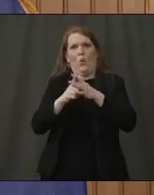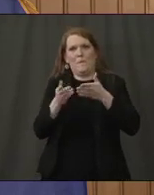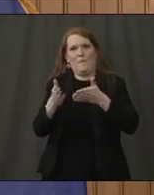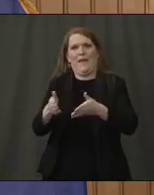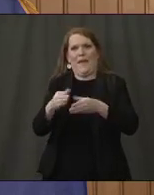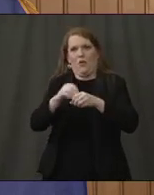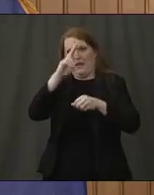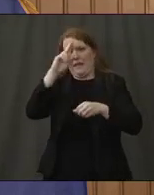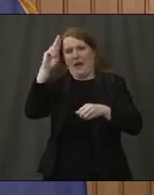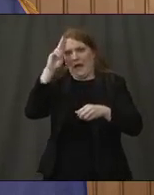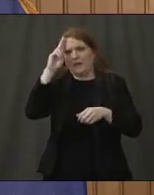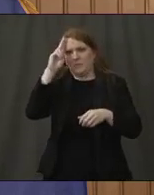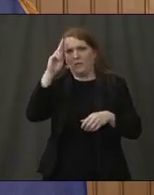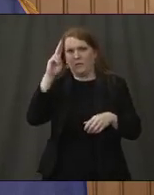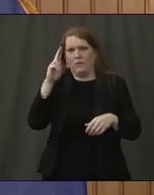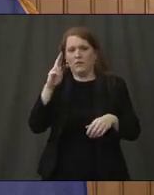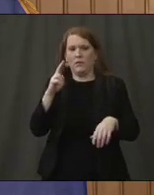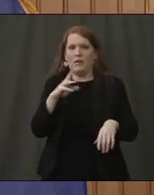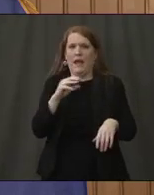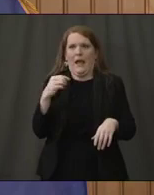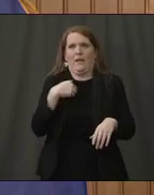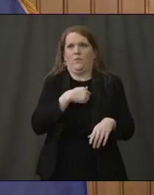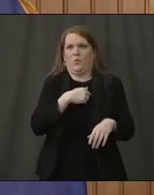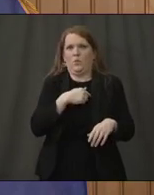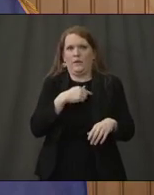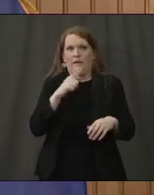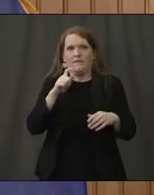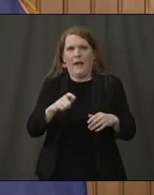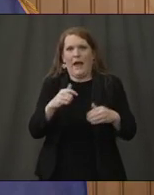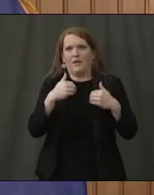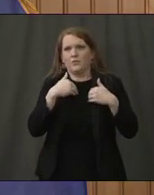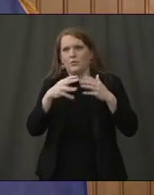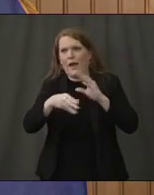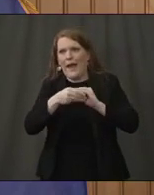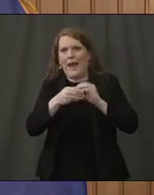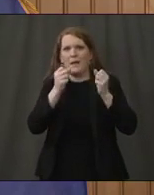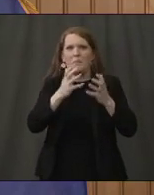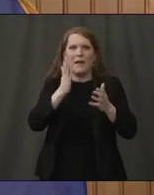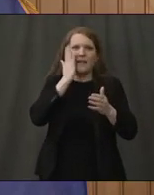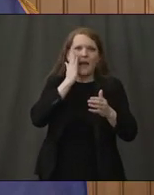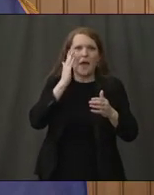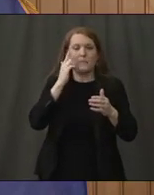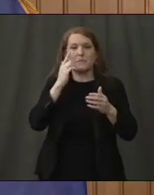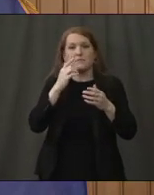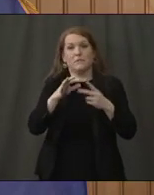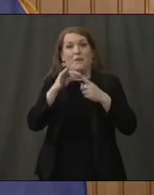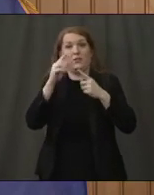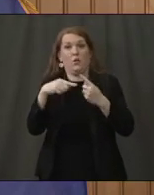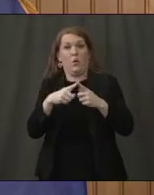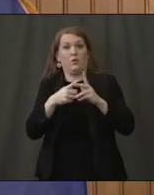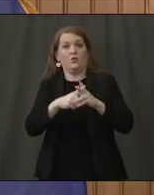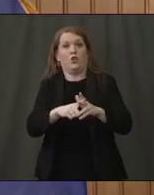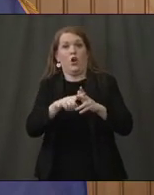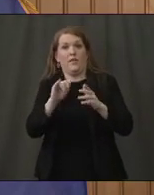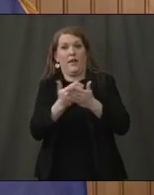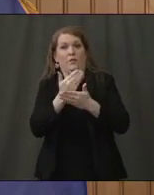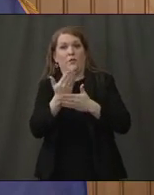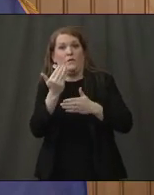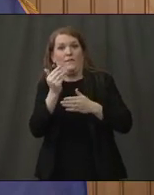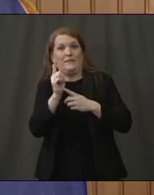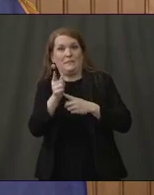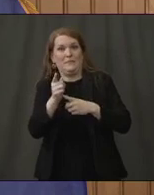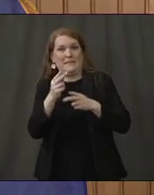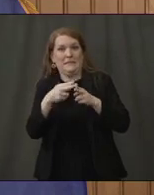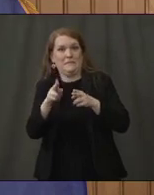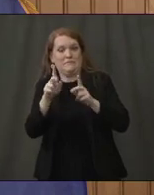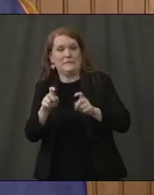open up a number of beds, especially with the Abbott Lab 15-minute test. Our first responders are a real priority. Make sure